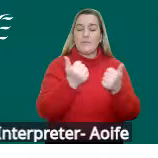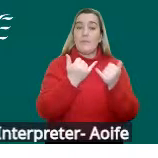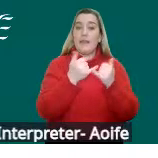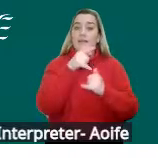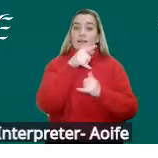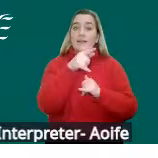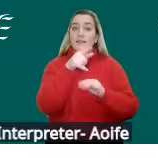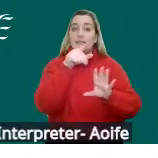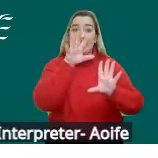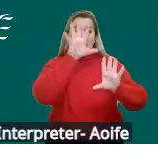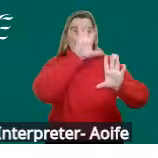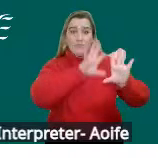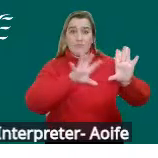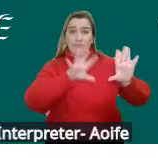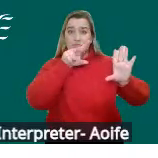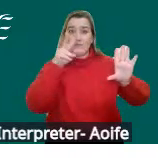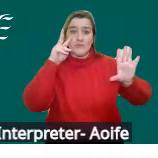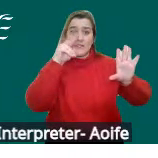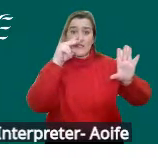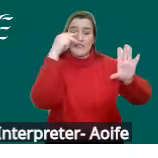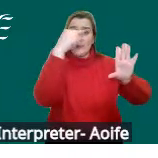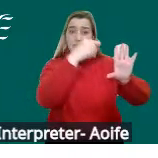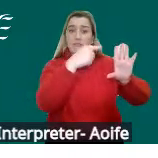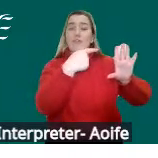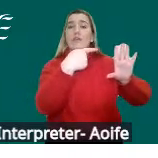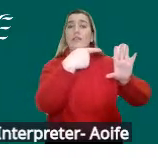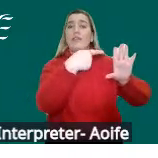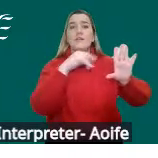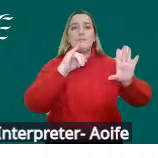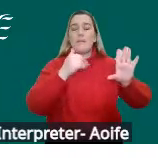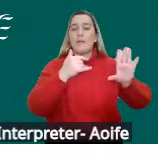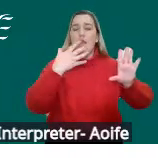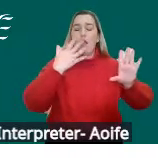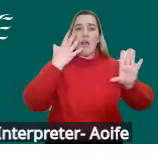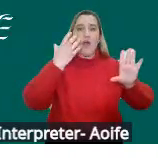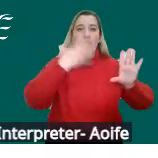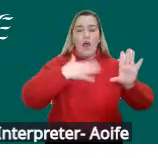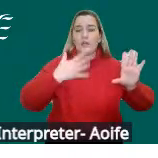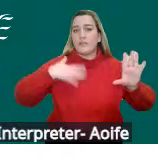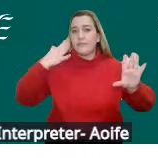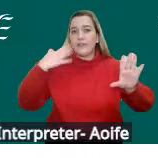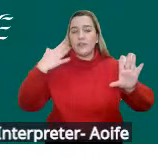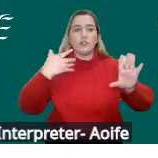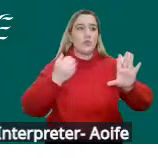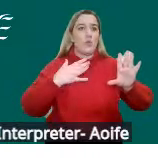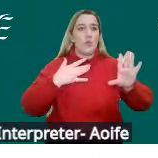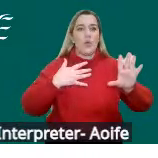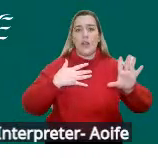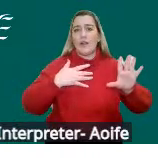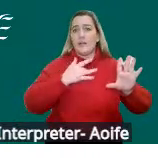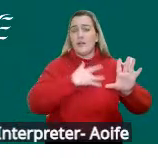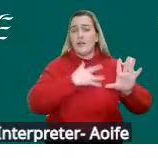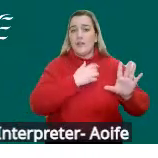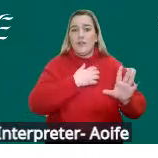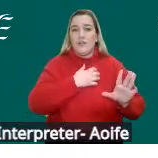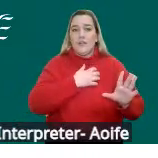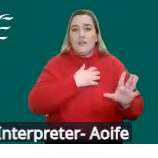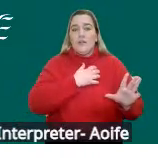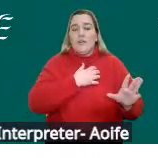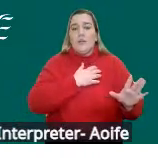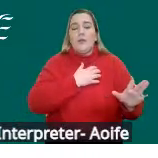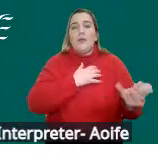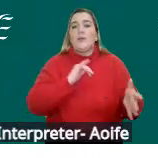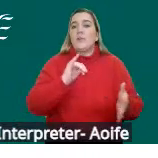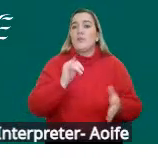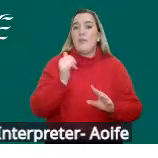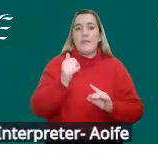hot flushes, we might have palpitations, and then we might have the thoughts that come with that, like everyone is looking at me,